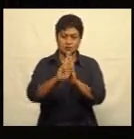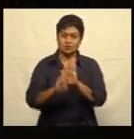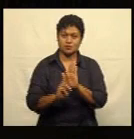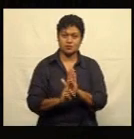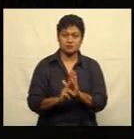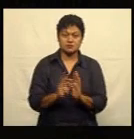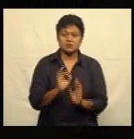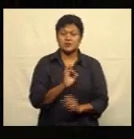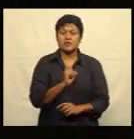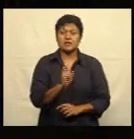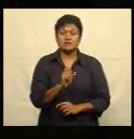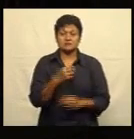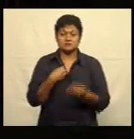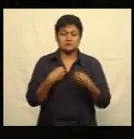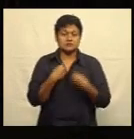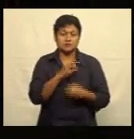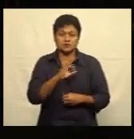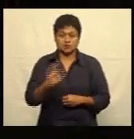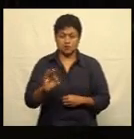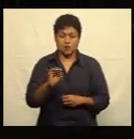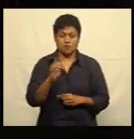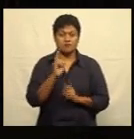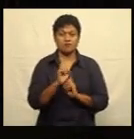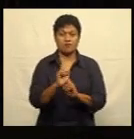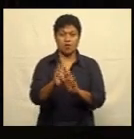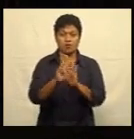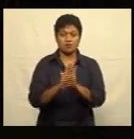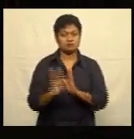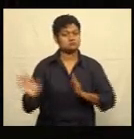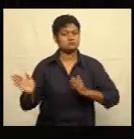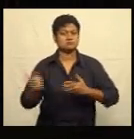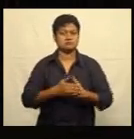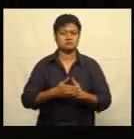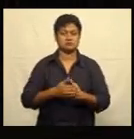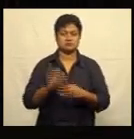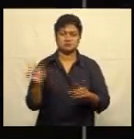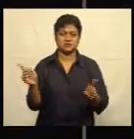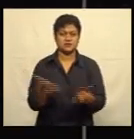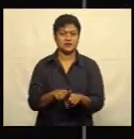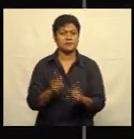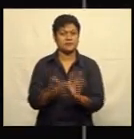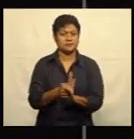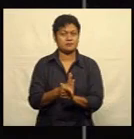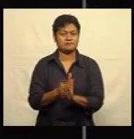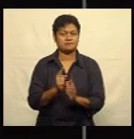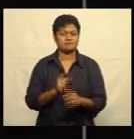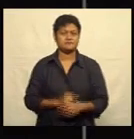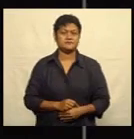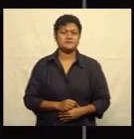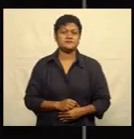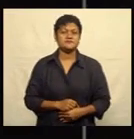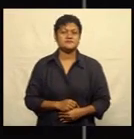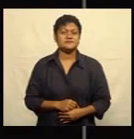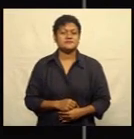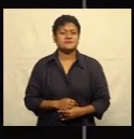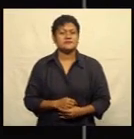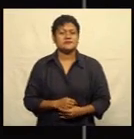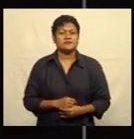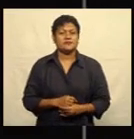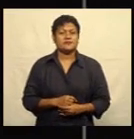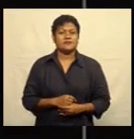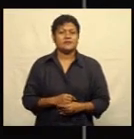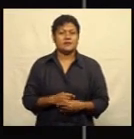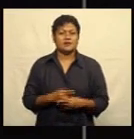not comply will be closed down immediately. Edwin. Naka Panisa. Meanwhile, with